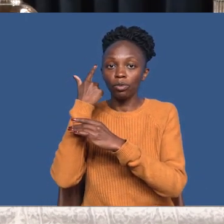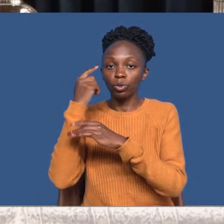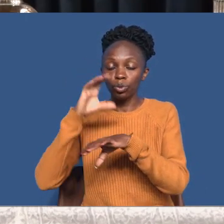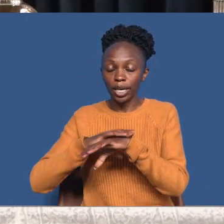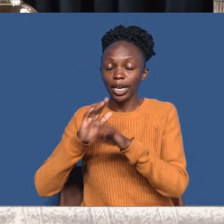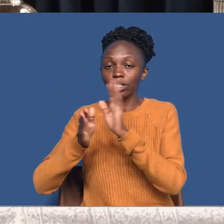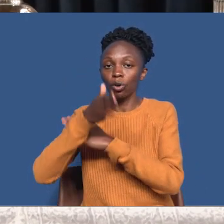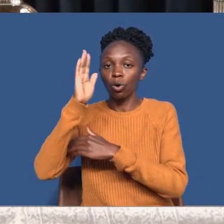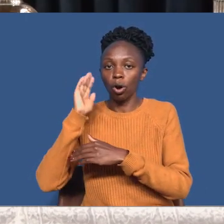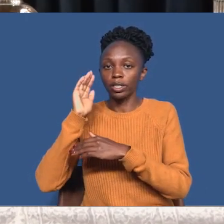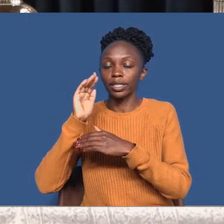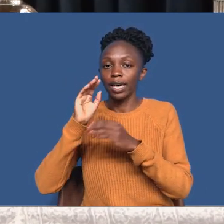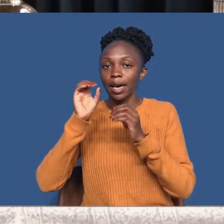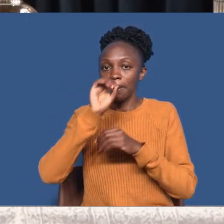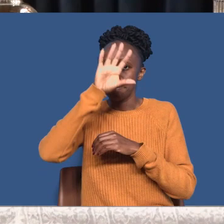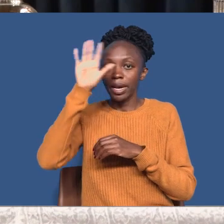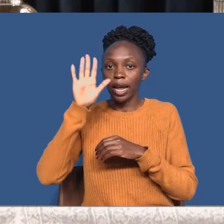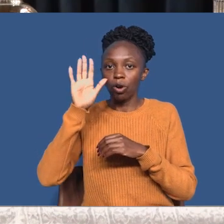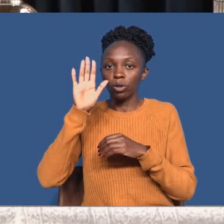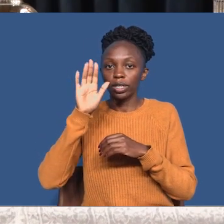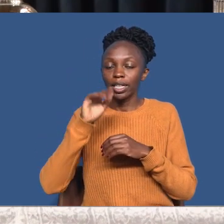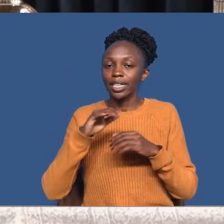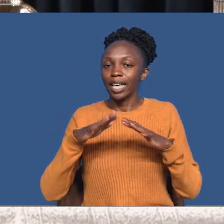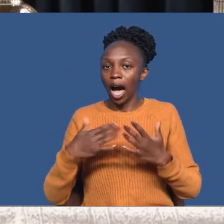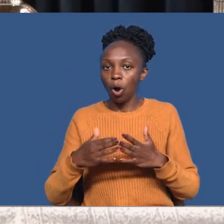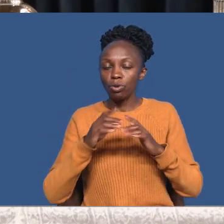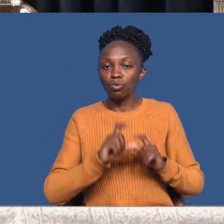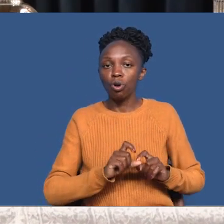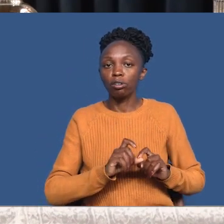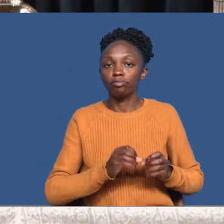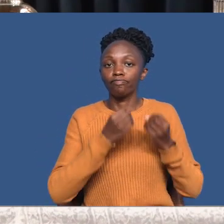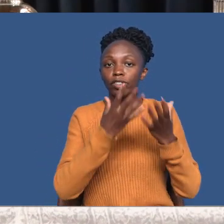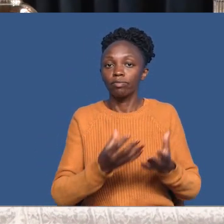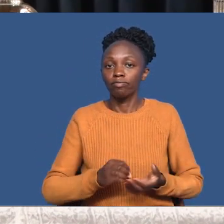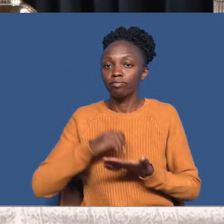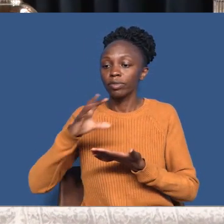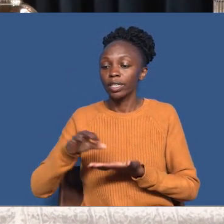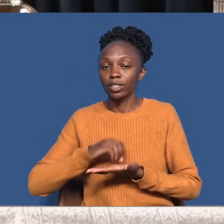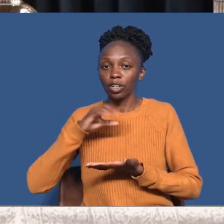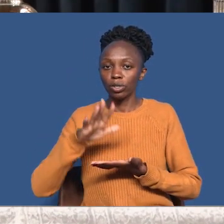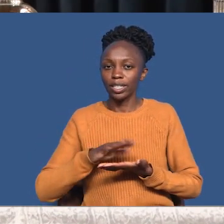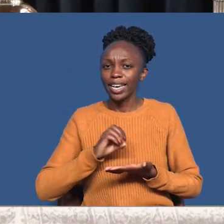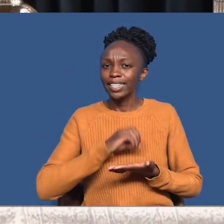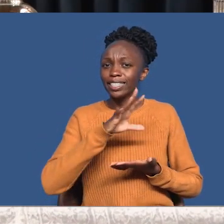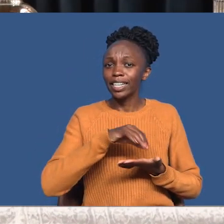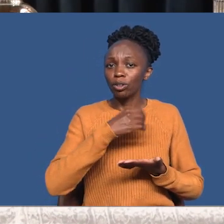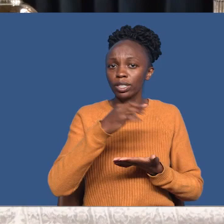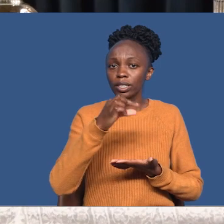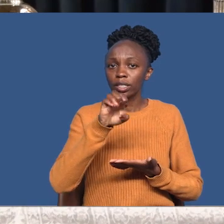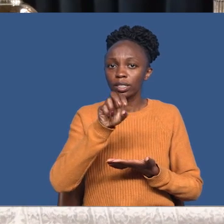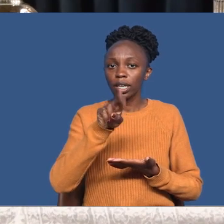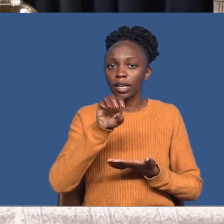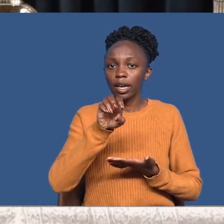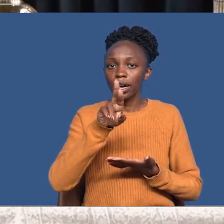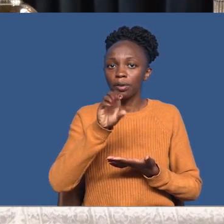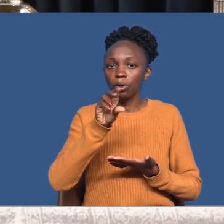to God's presence, was actually generosity. Generosity is such a powerful tool that